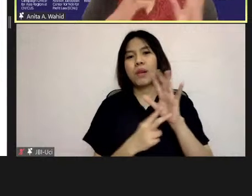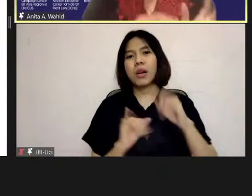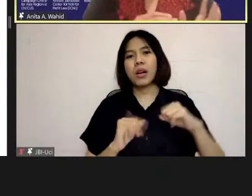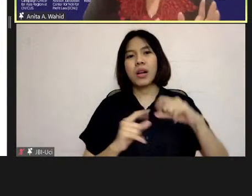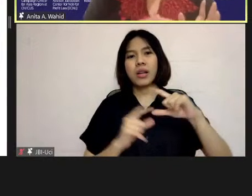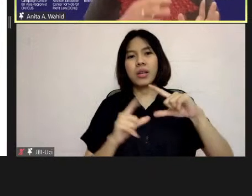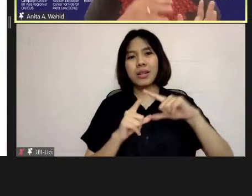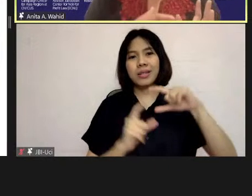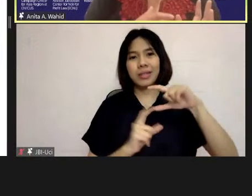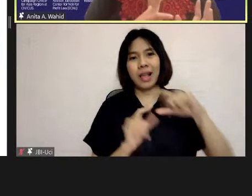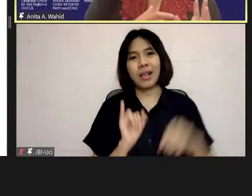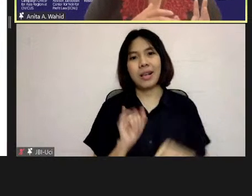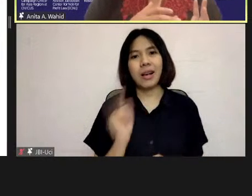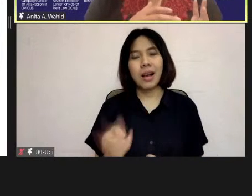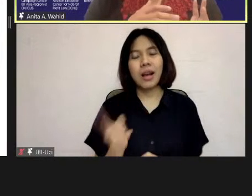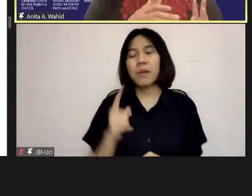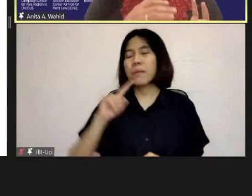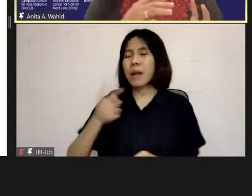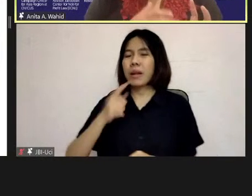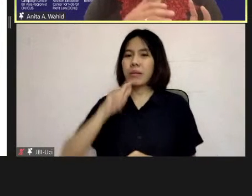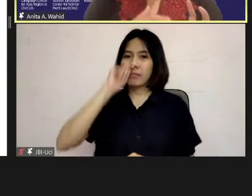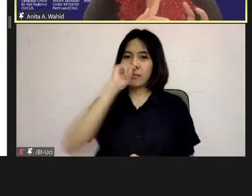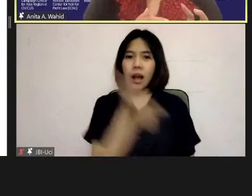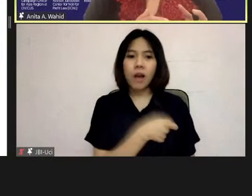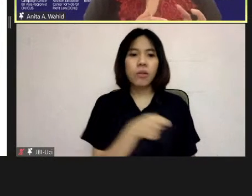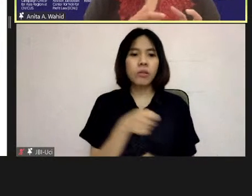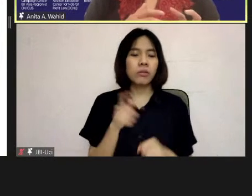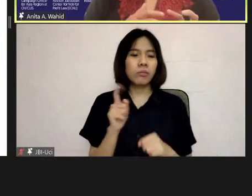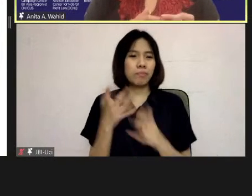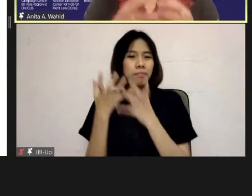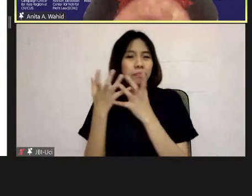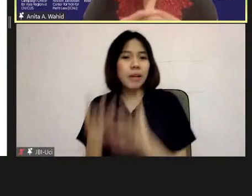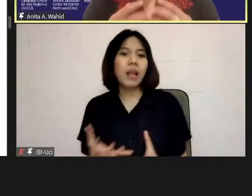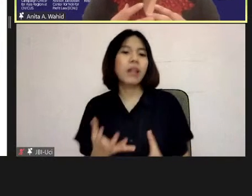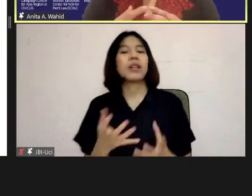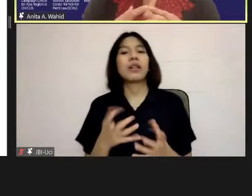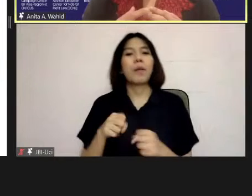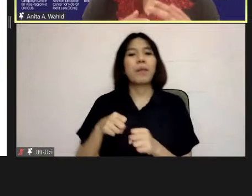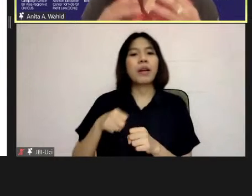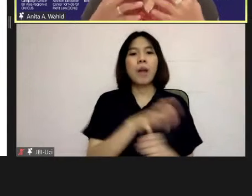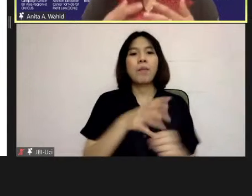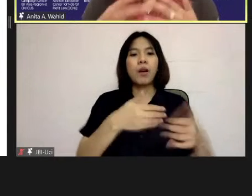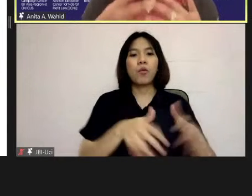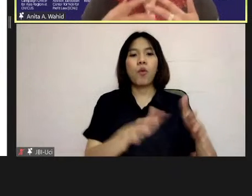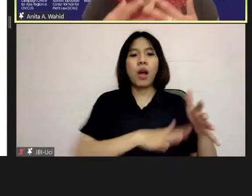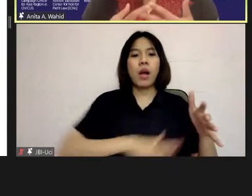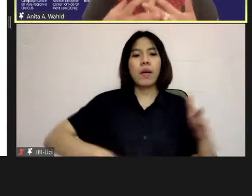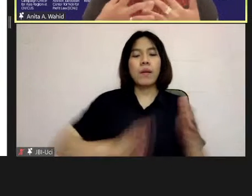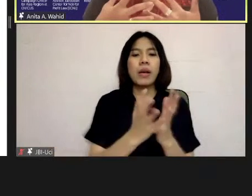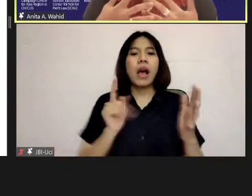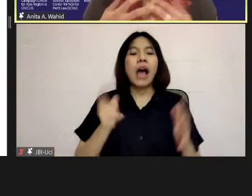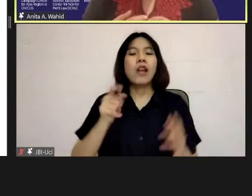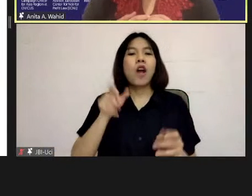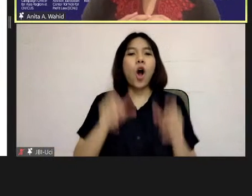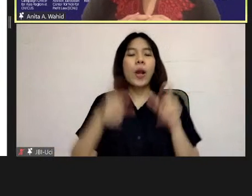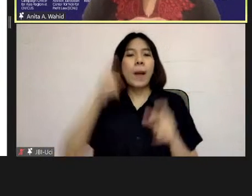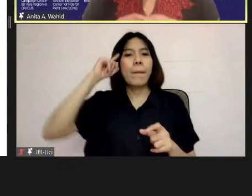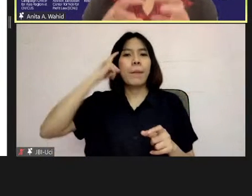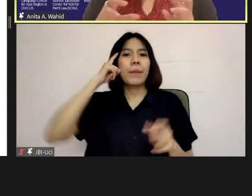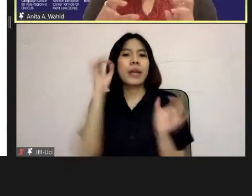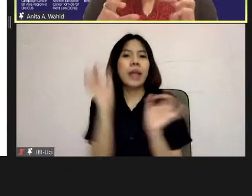group of polarization. The most harmful impact happened to the civic space is exactly the cognitive